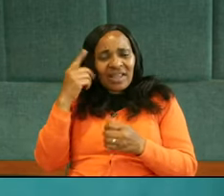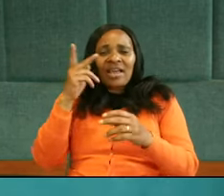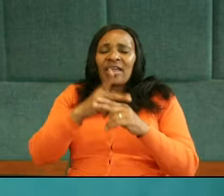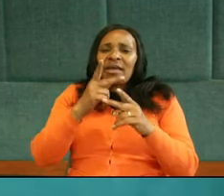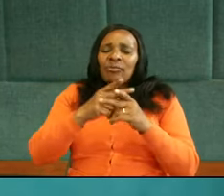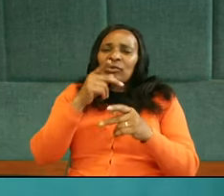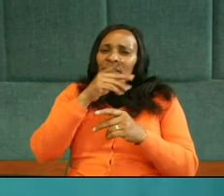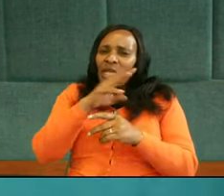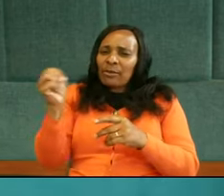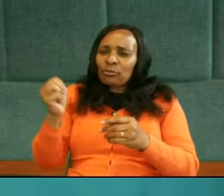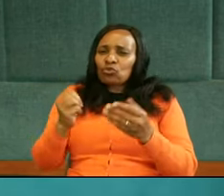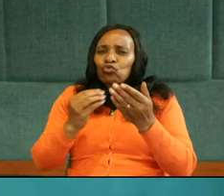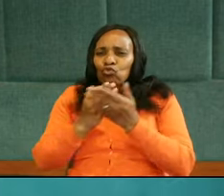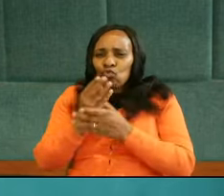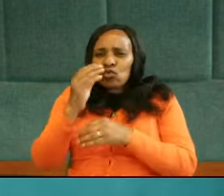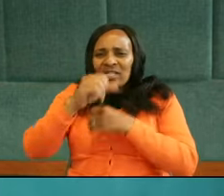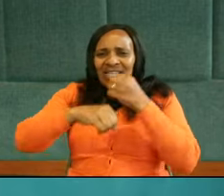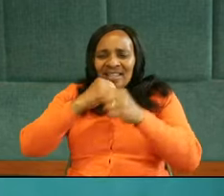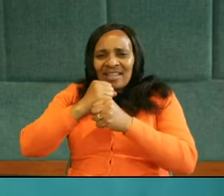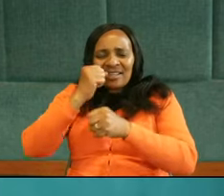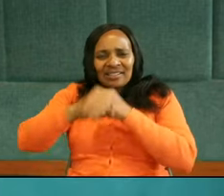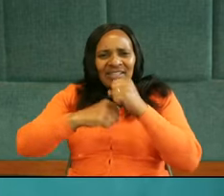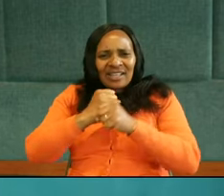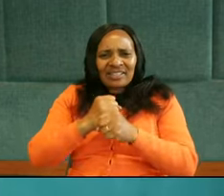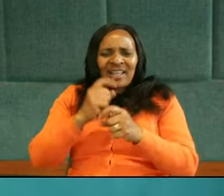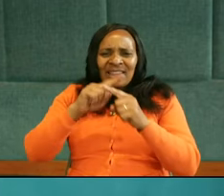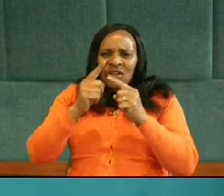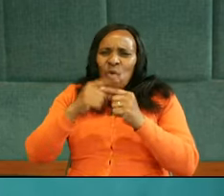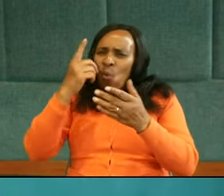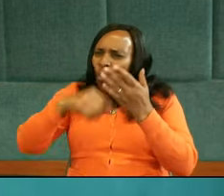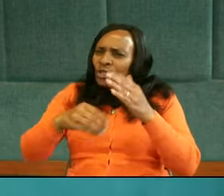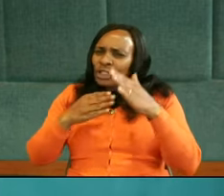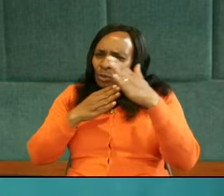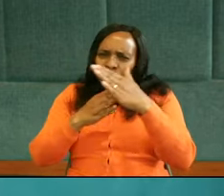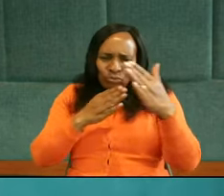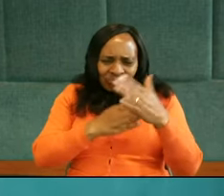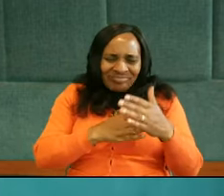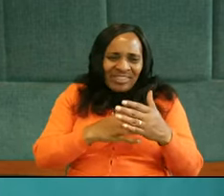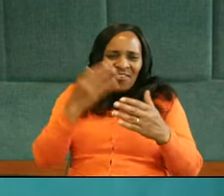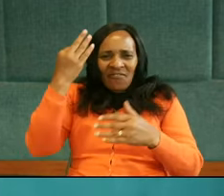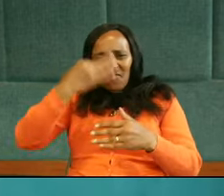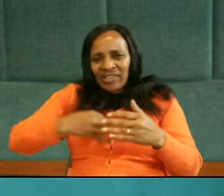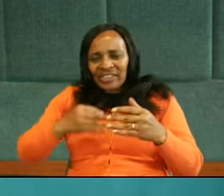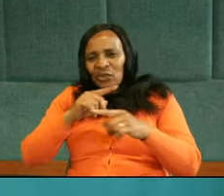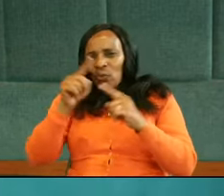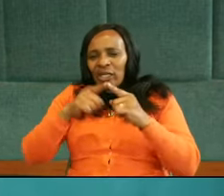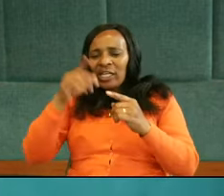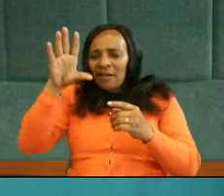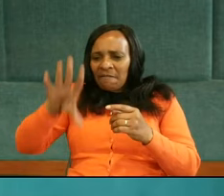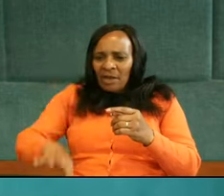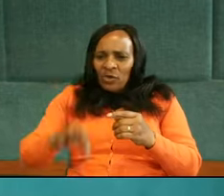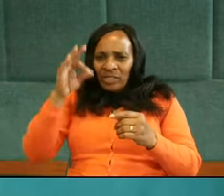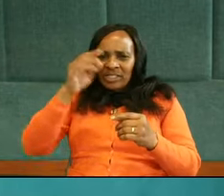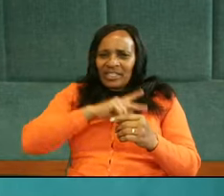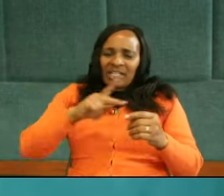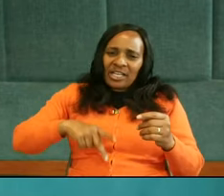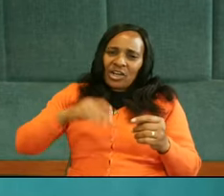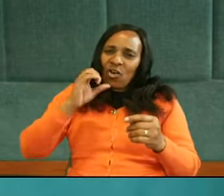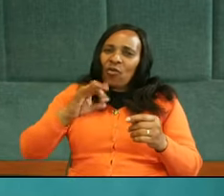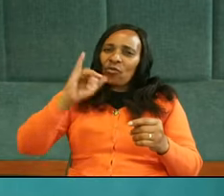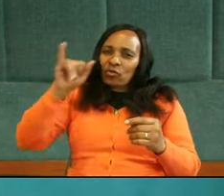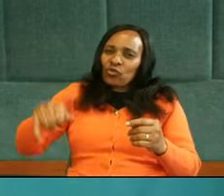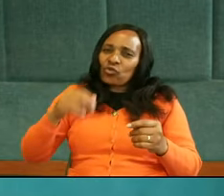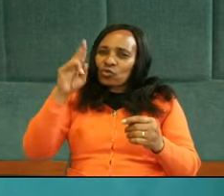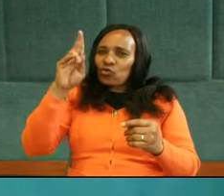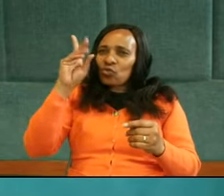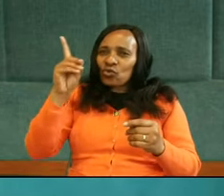kept him going during these years as an outlaw? And what obstacles did he face even after he was crowned king of Judah? Actually, I